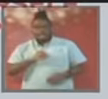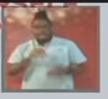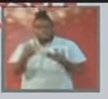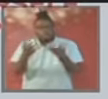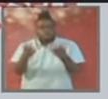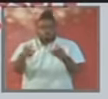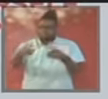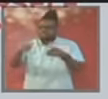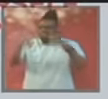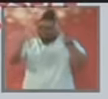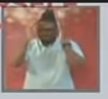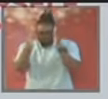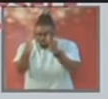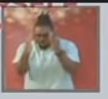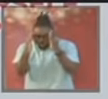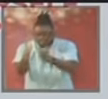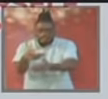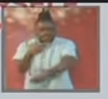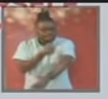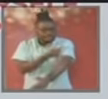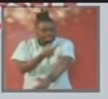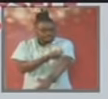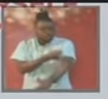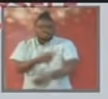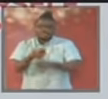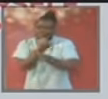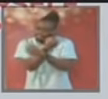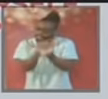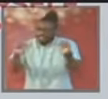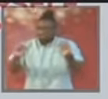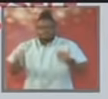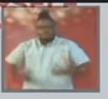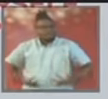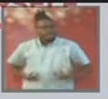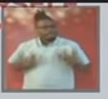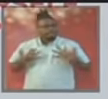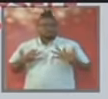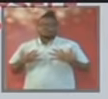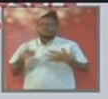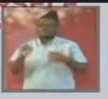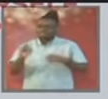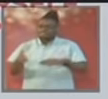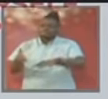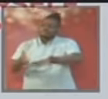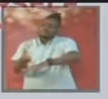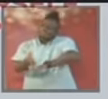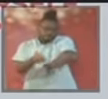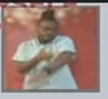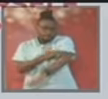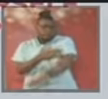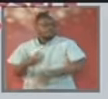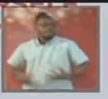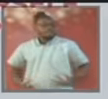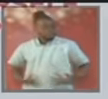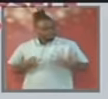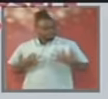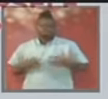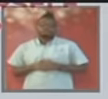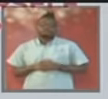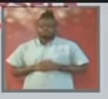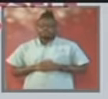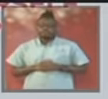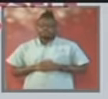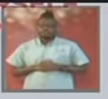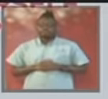only saved lives, but has improved the quality of life for those persons who receive the vaccines. And I